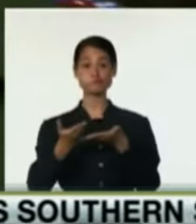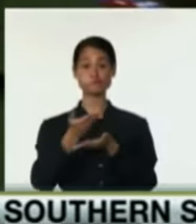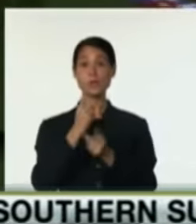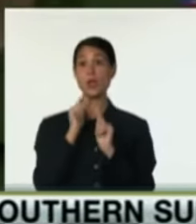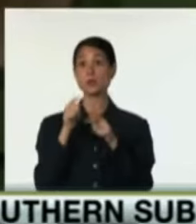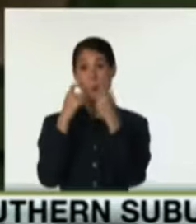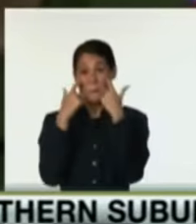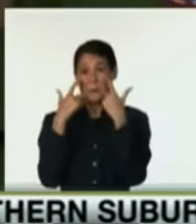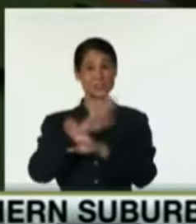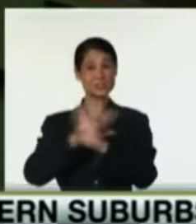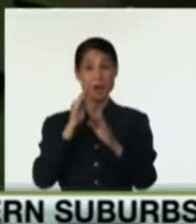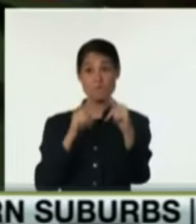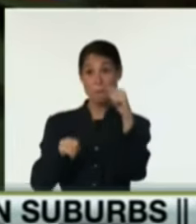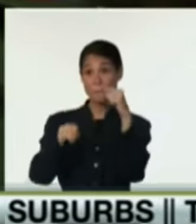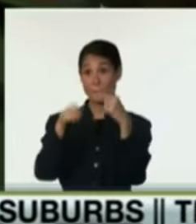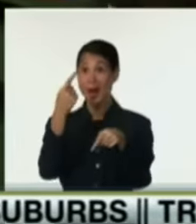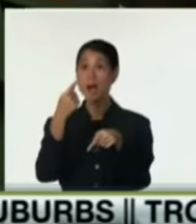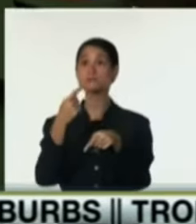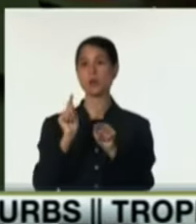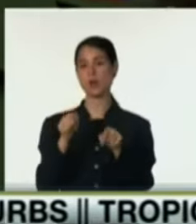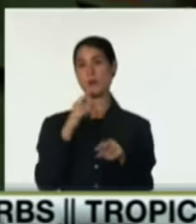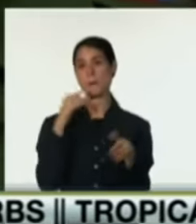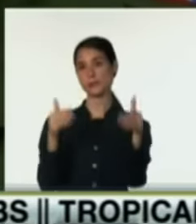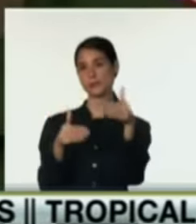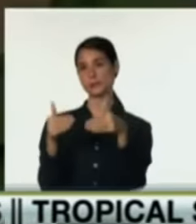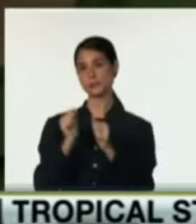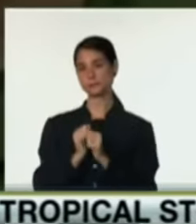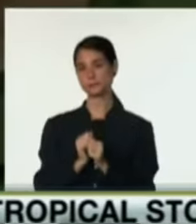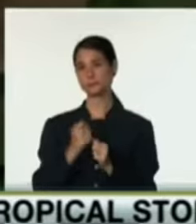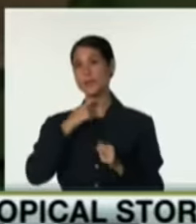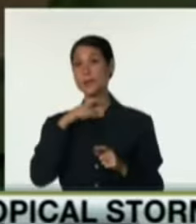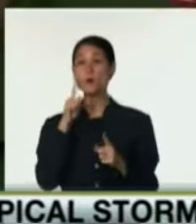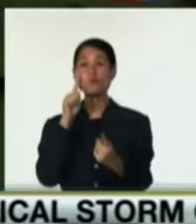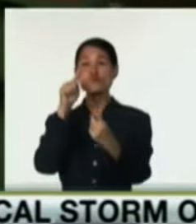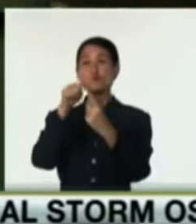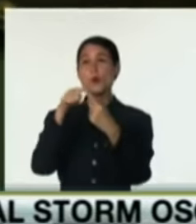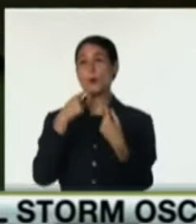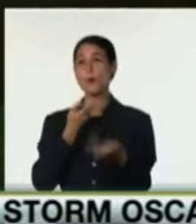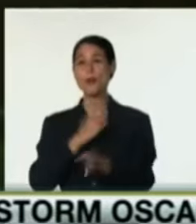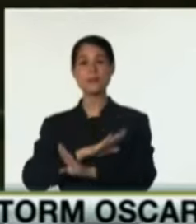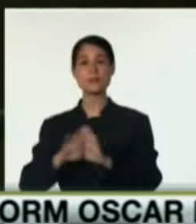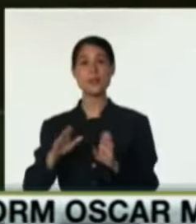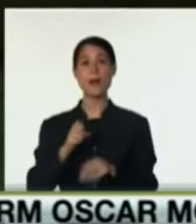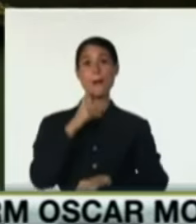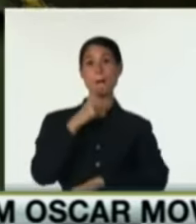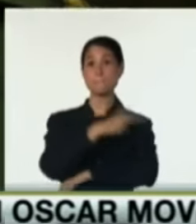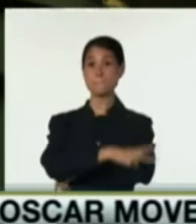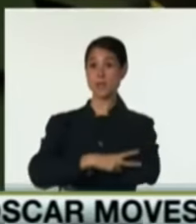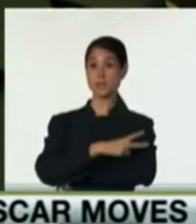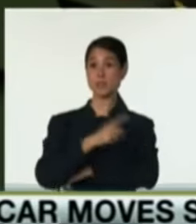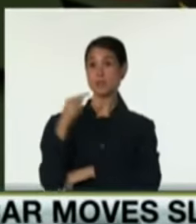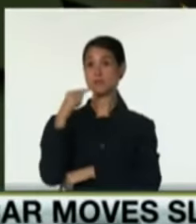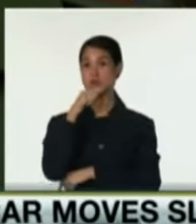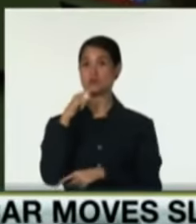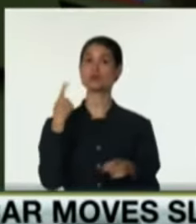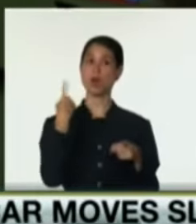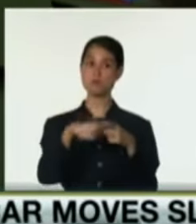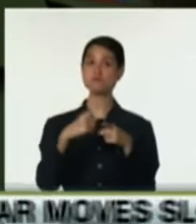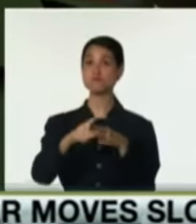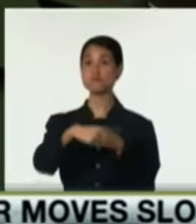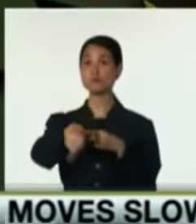to attend this summit, which means a great honor and important